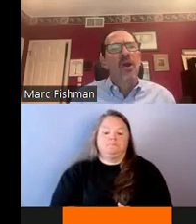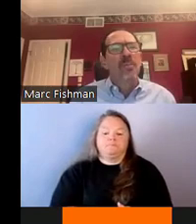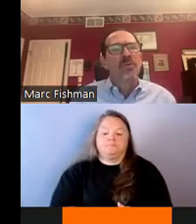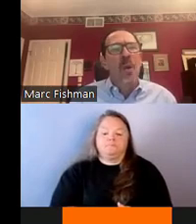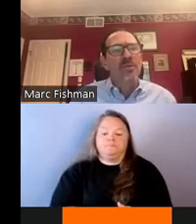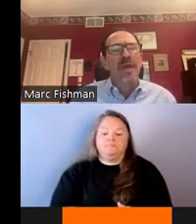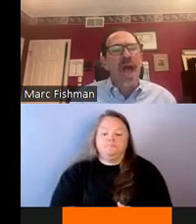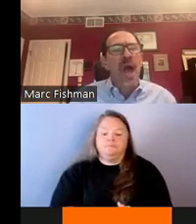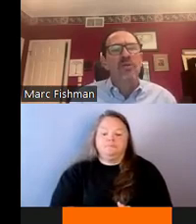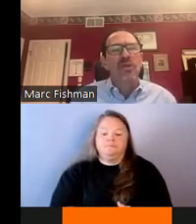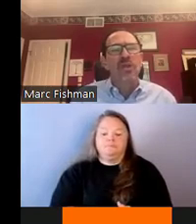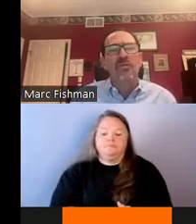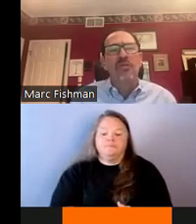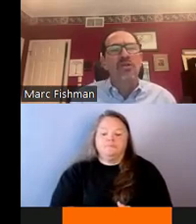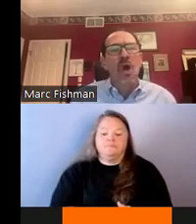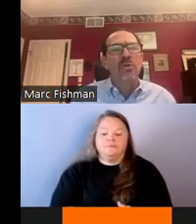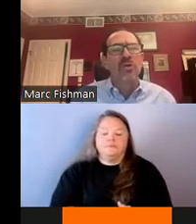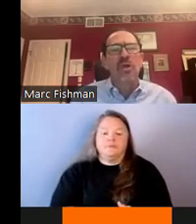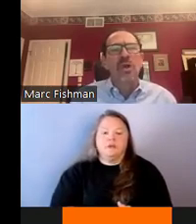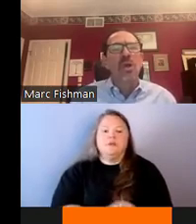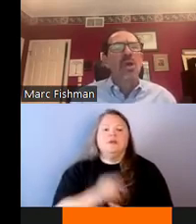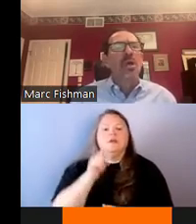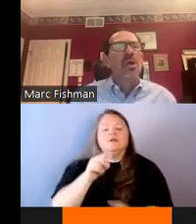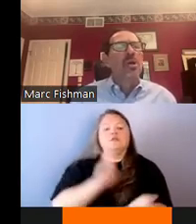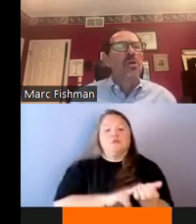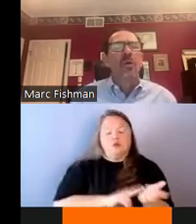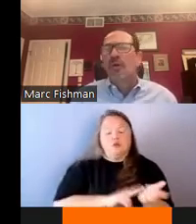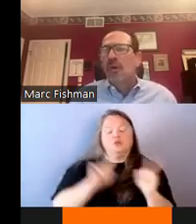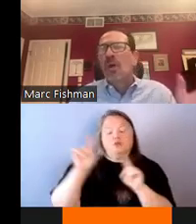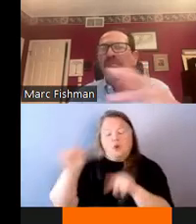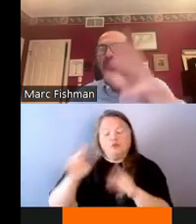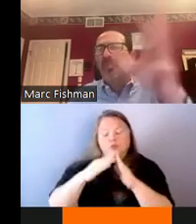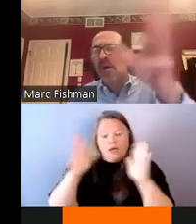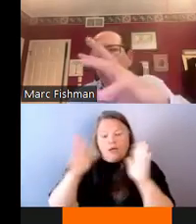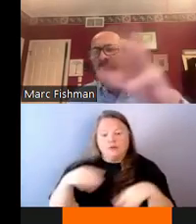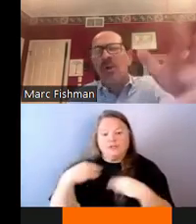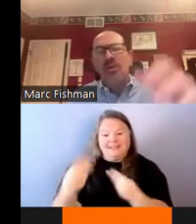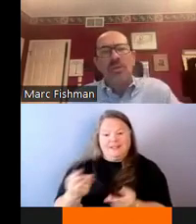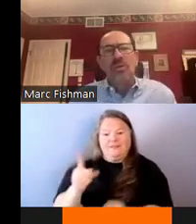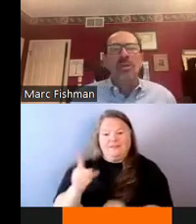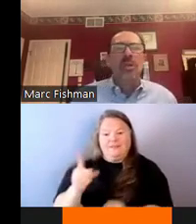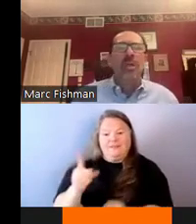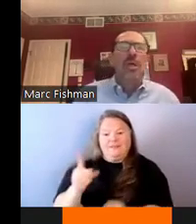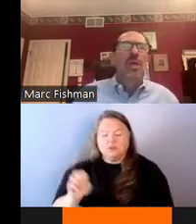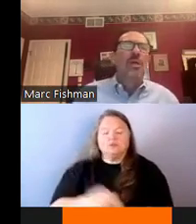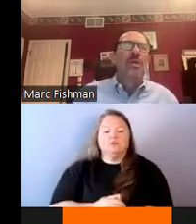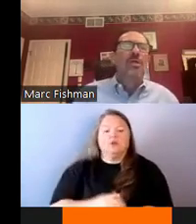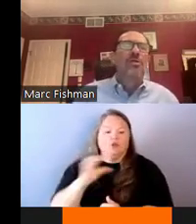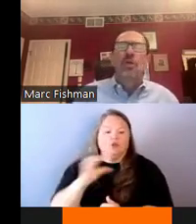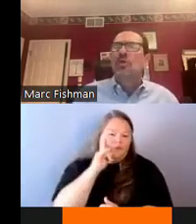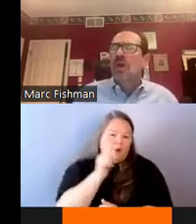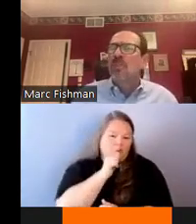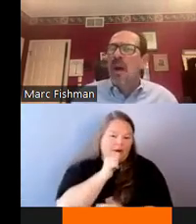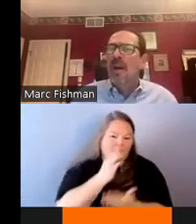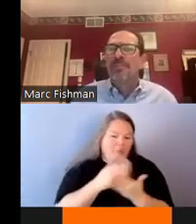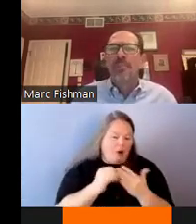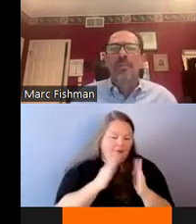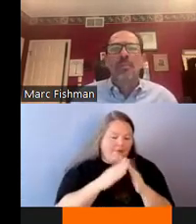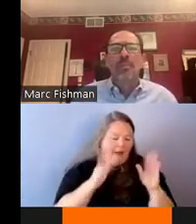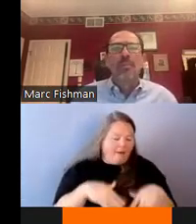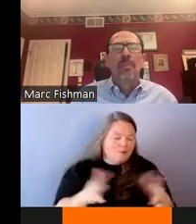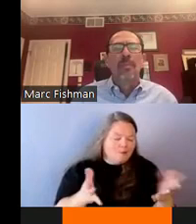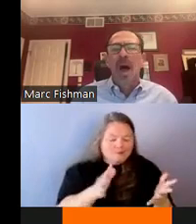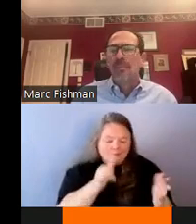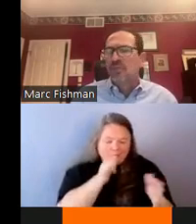Nurse and therapist go out to the house to deliver a dose, look for a private part of the house. Excuse us,